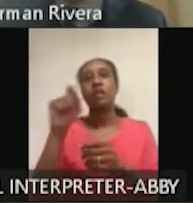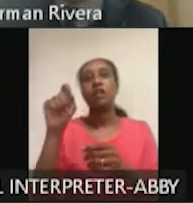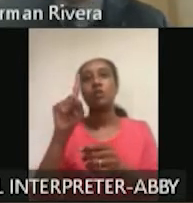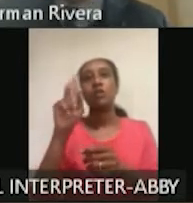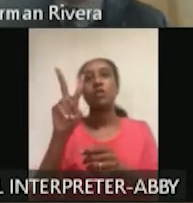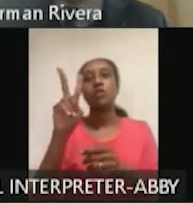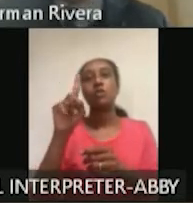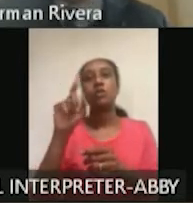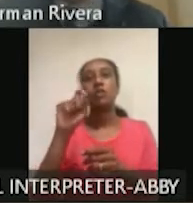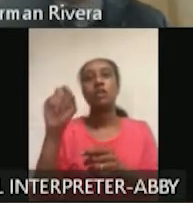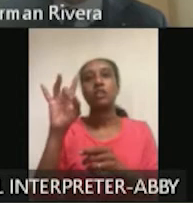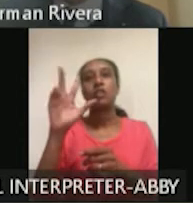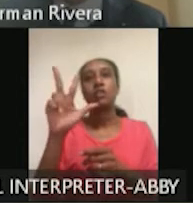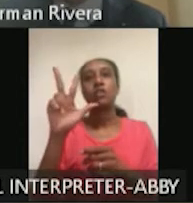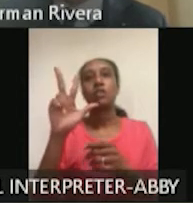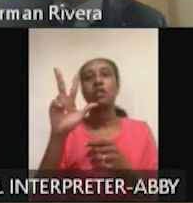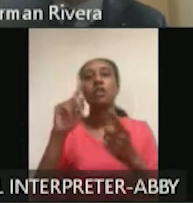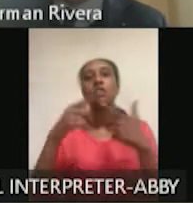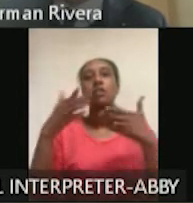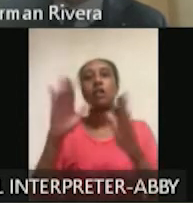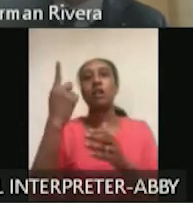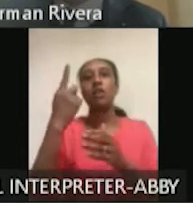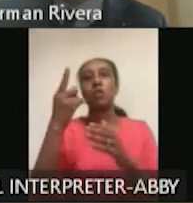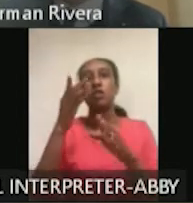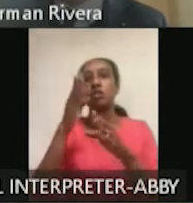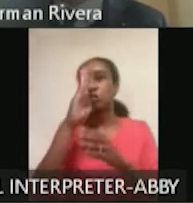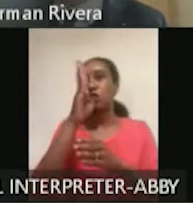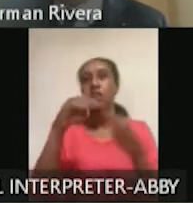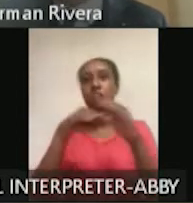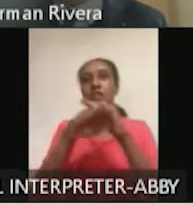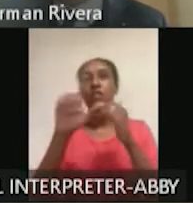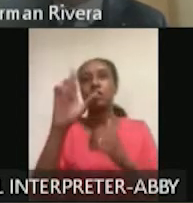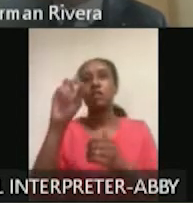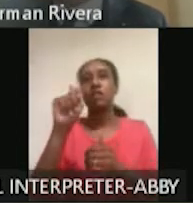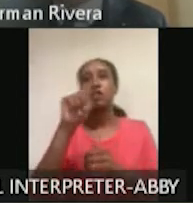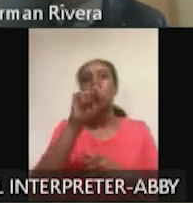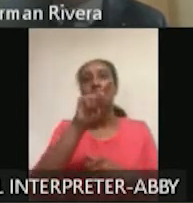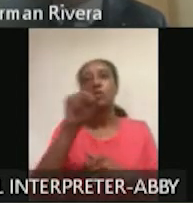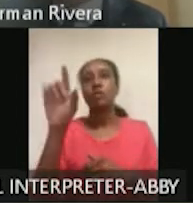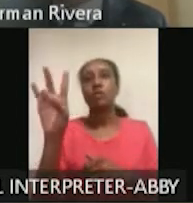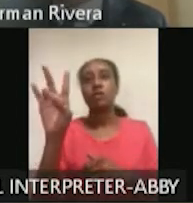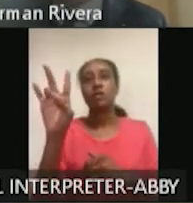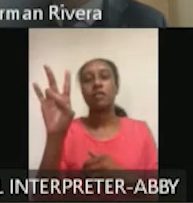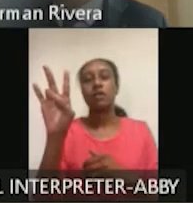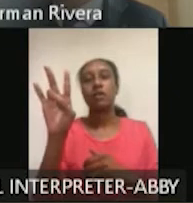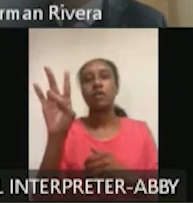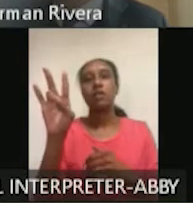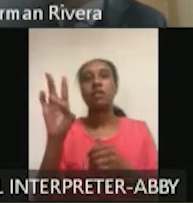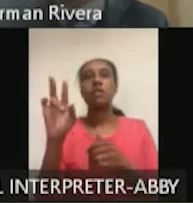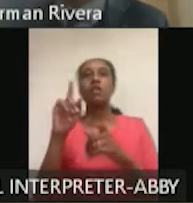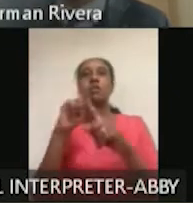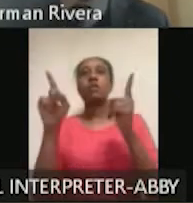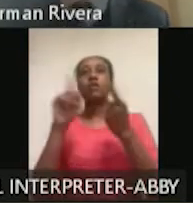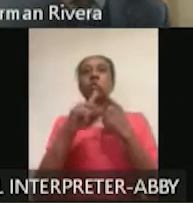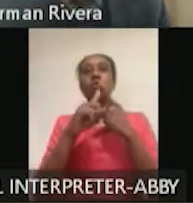24-12183 to allow one direct access for lots 1 to 7 onto the arterial